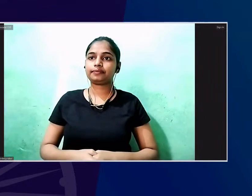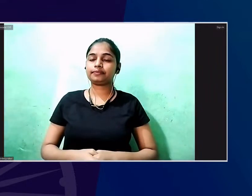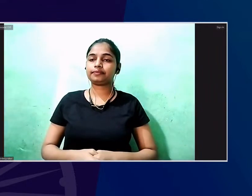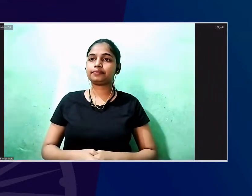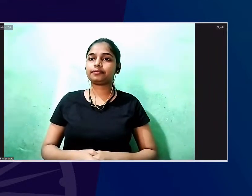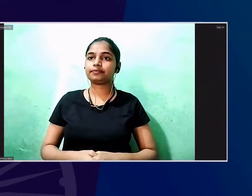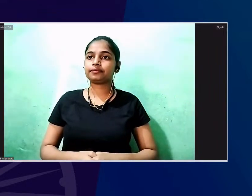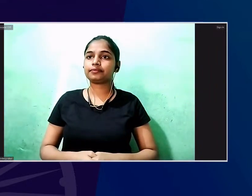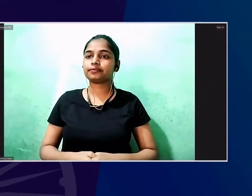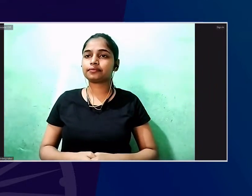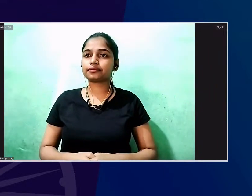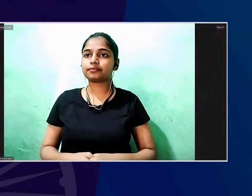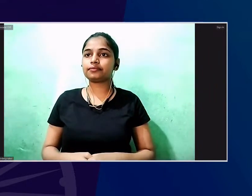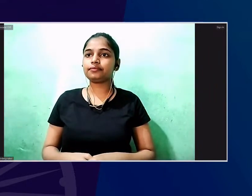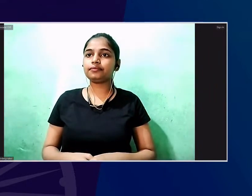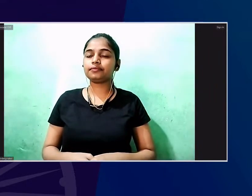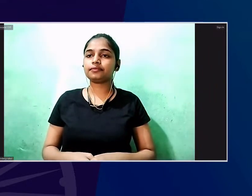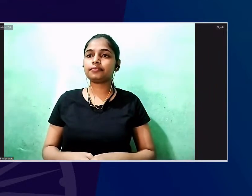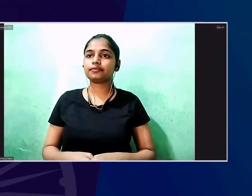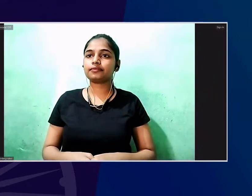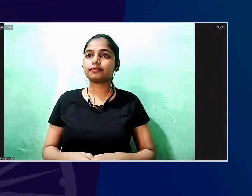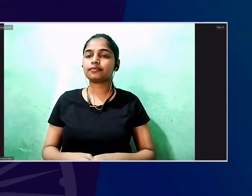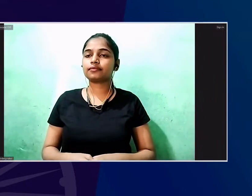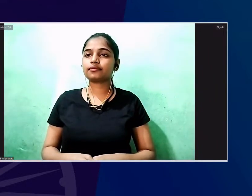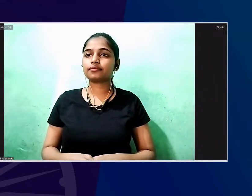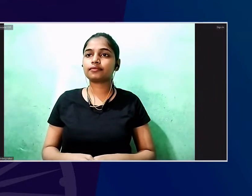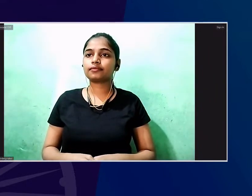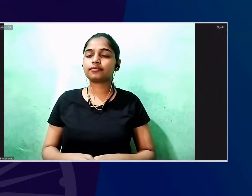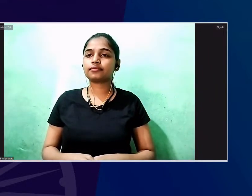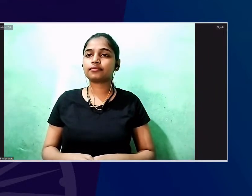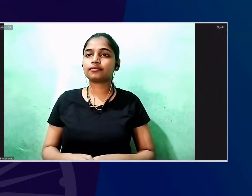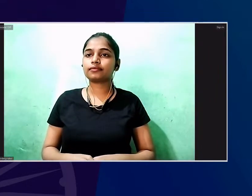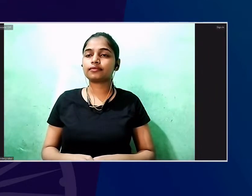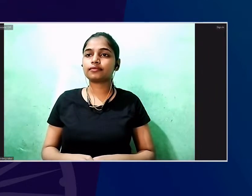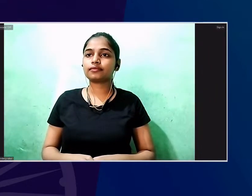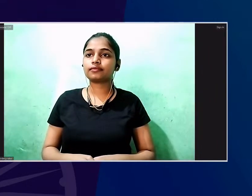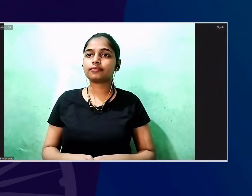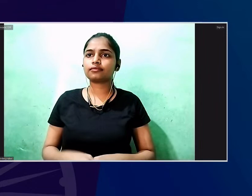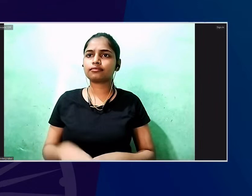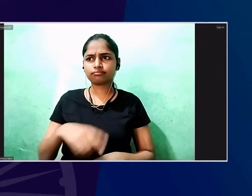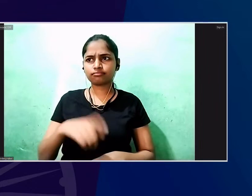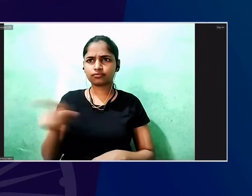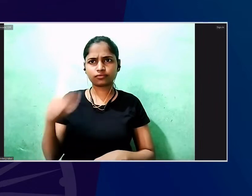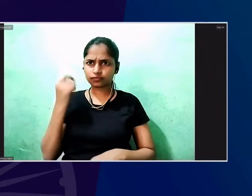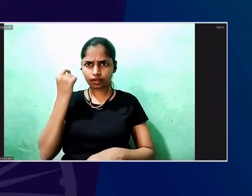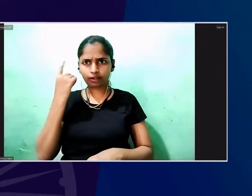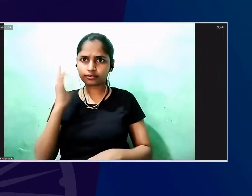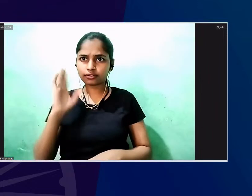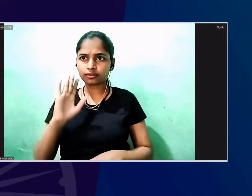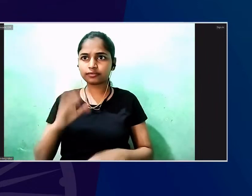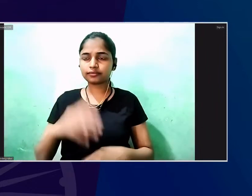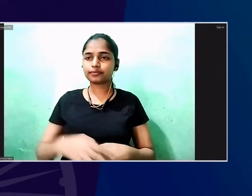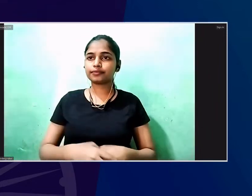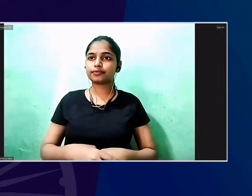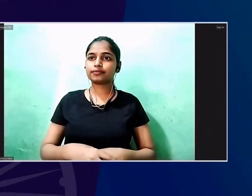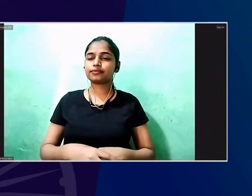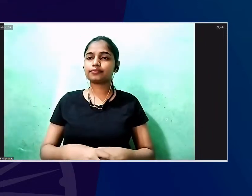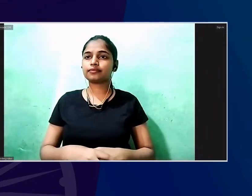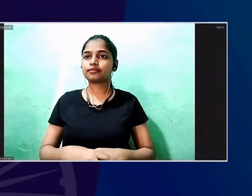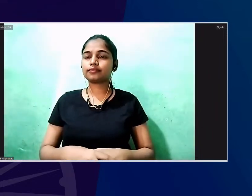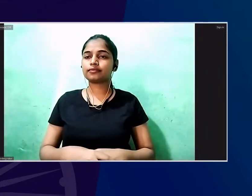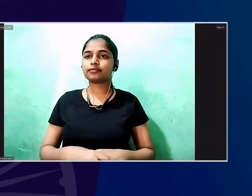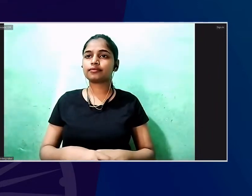and then that will be easily, they can easily understand, ma'am. Of course. So if you can see